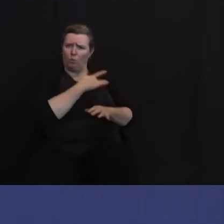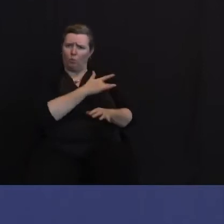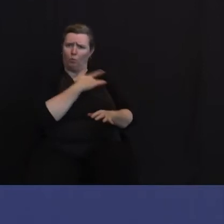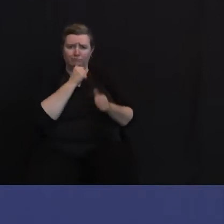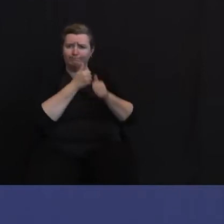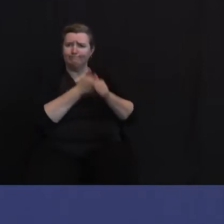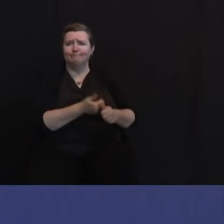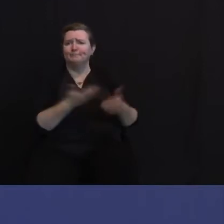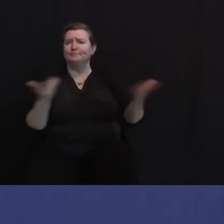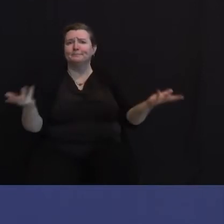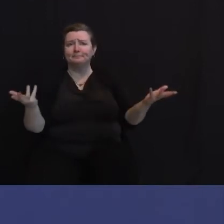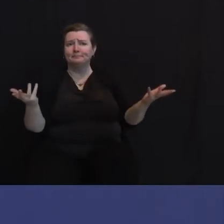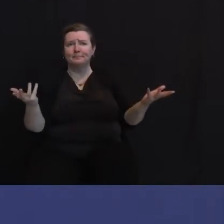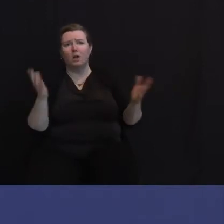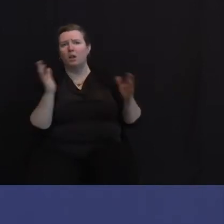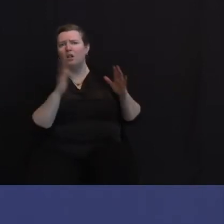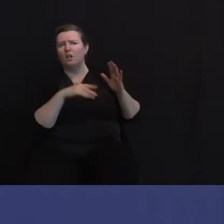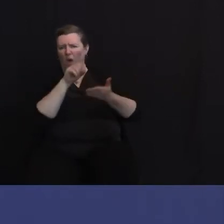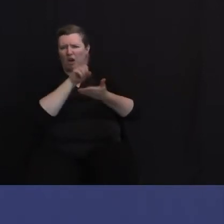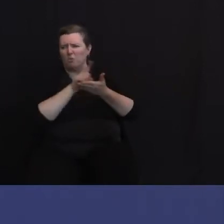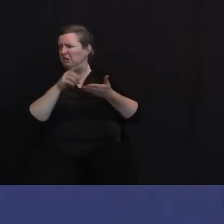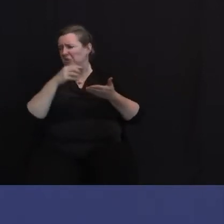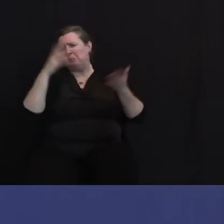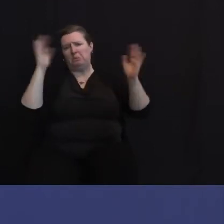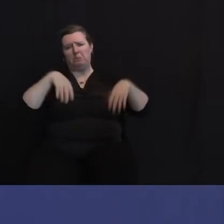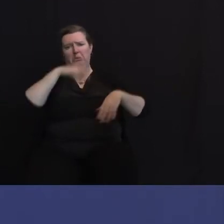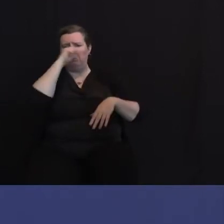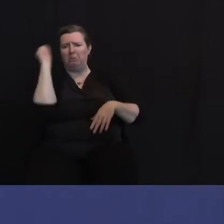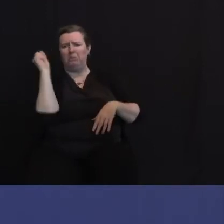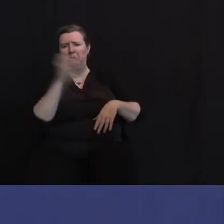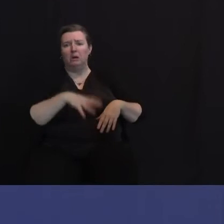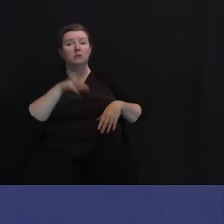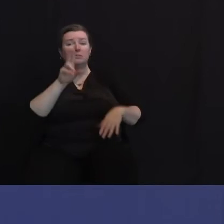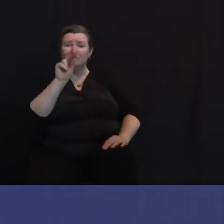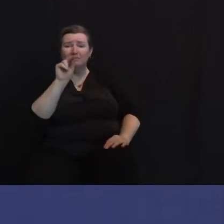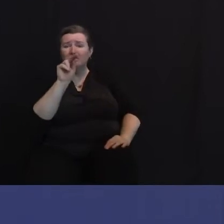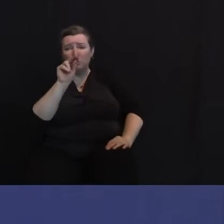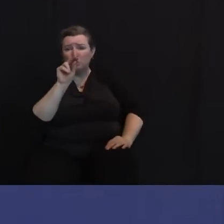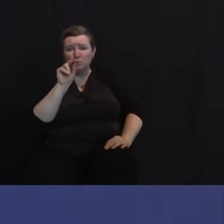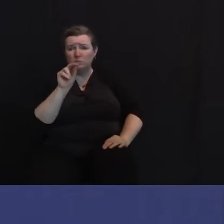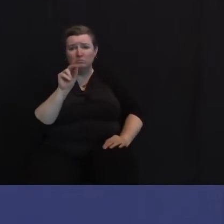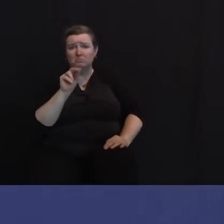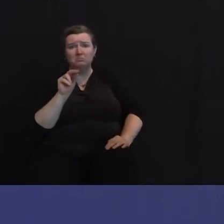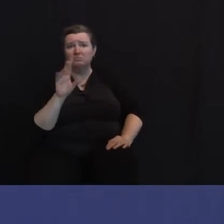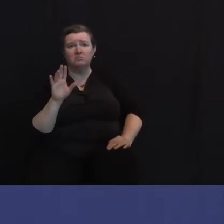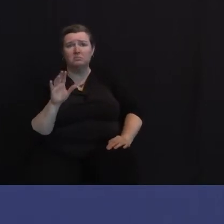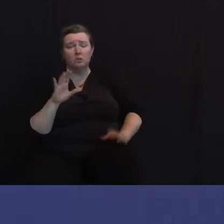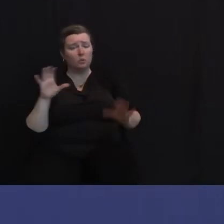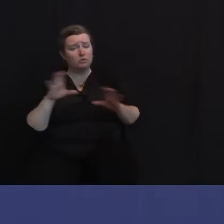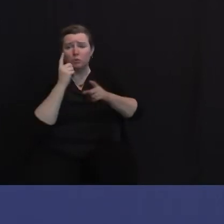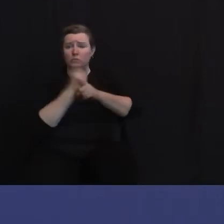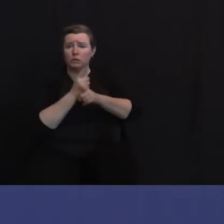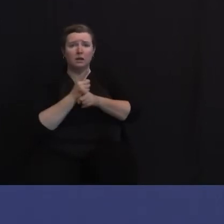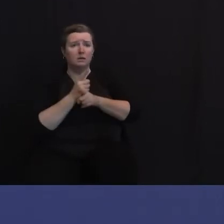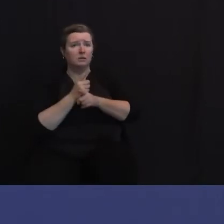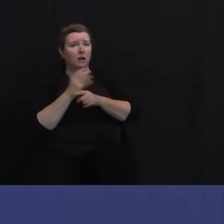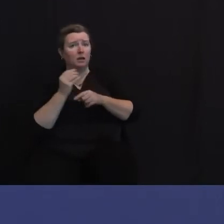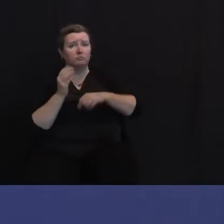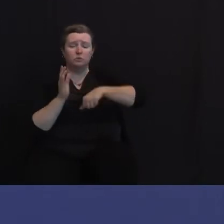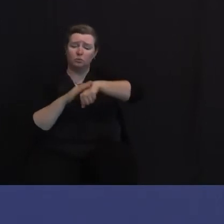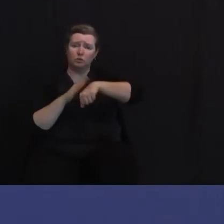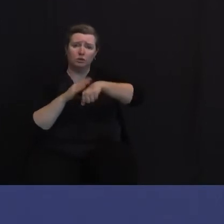1 week left, this is not about time. It's about doing what's right. It's about setting a higher bar for the presidency of this country. It's